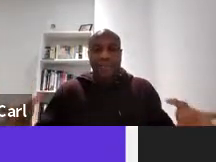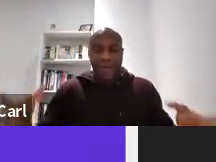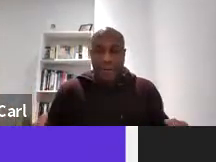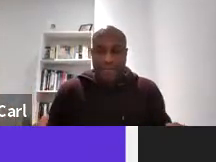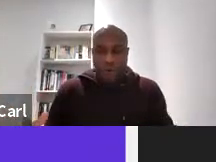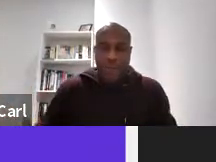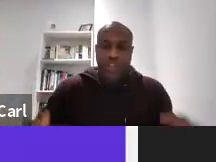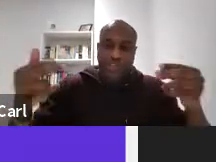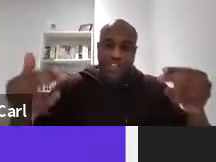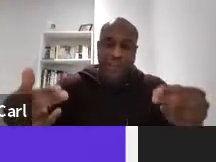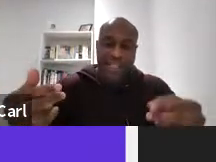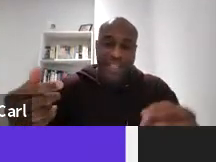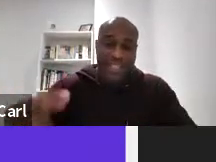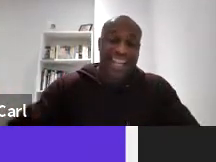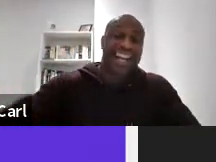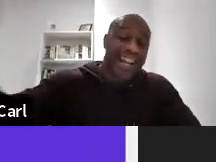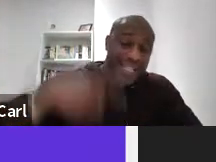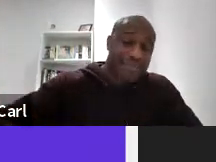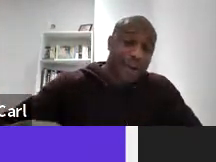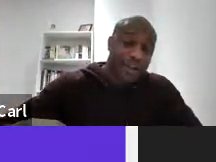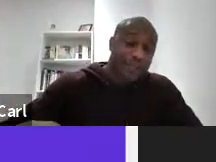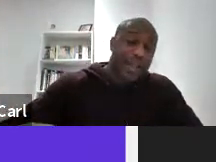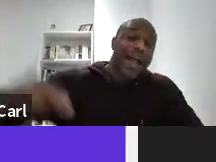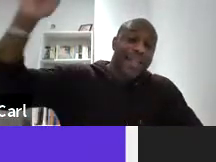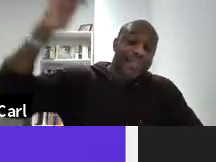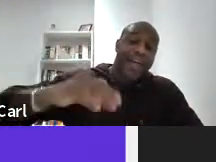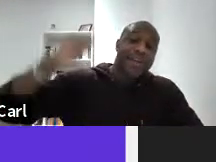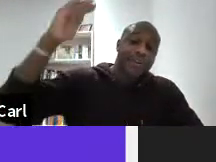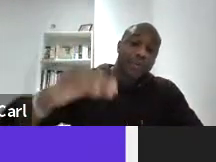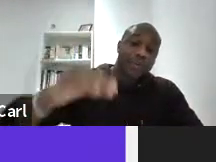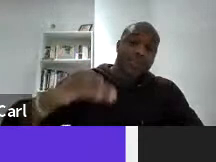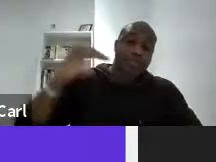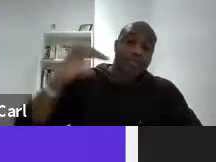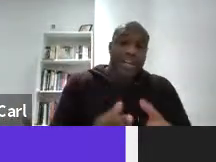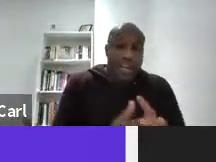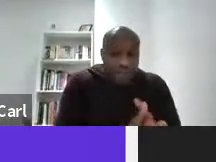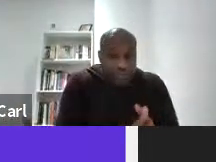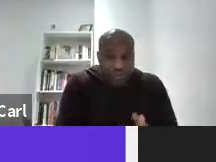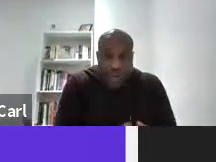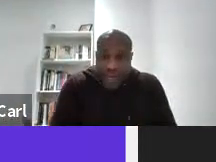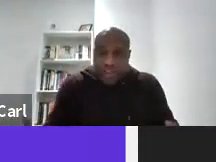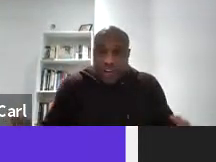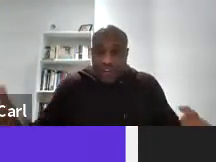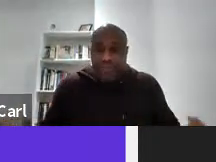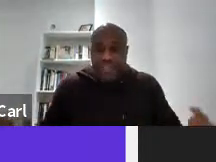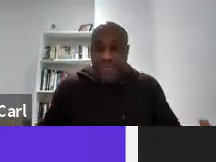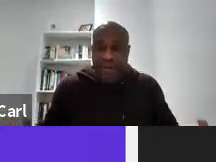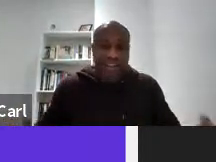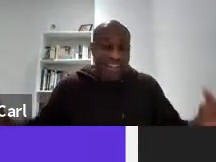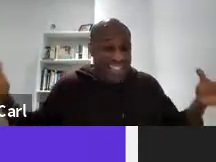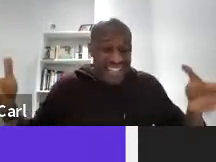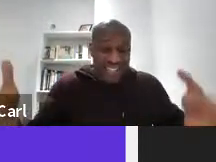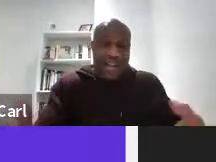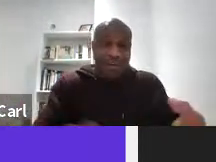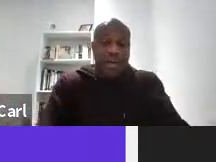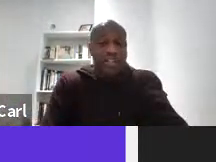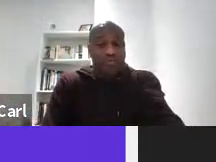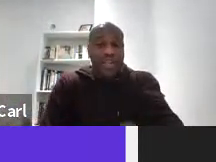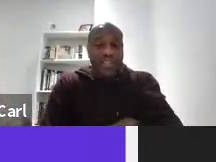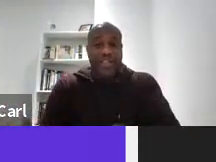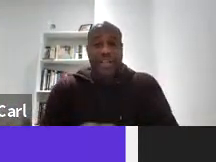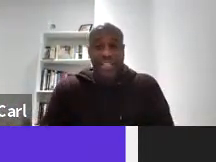dedicated email platform, which gives you the ability to collect emails and then also create a range of different emails that are sent